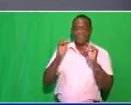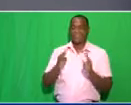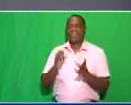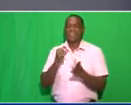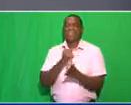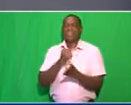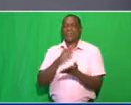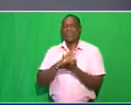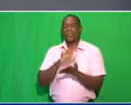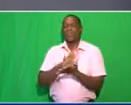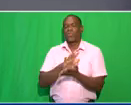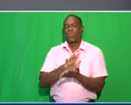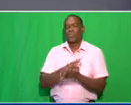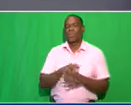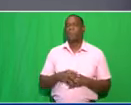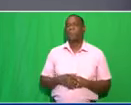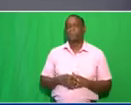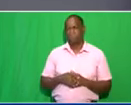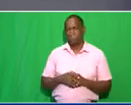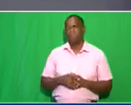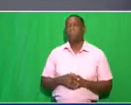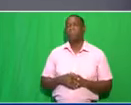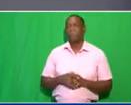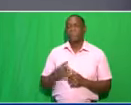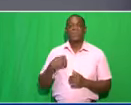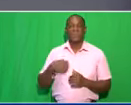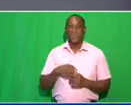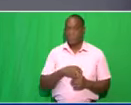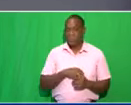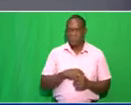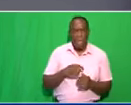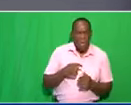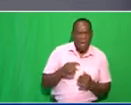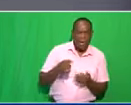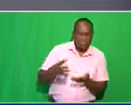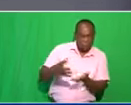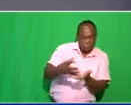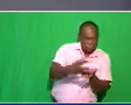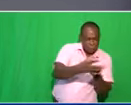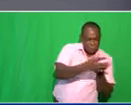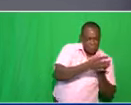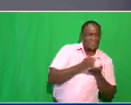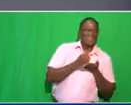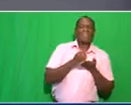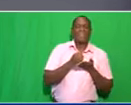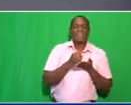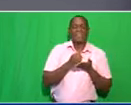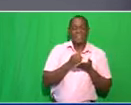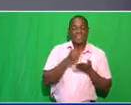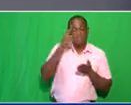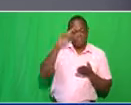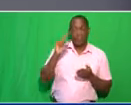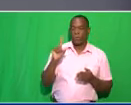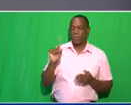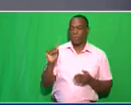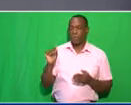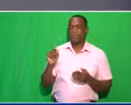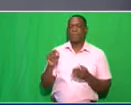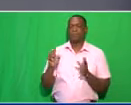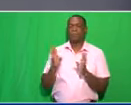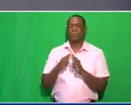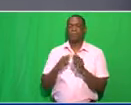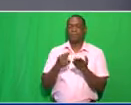the remainder of persons who were sampled in the 2020 consultations. Coming